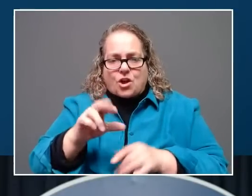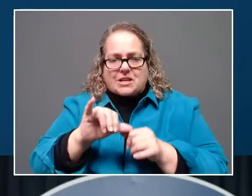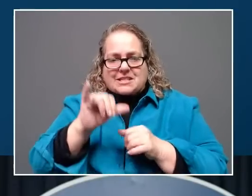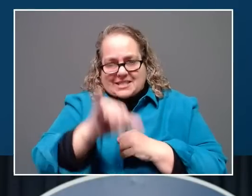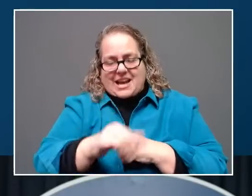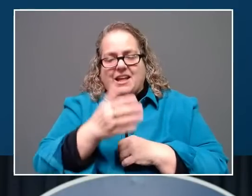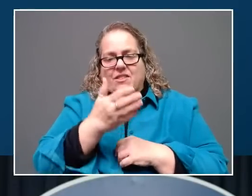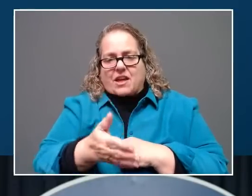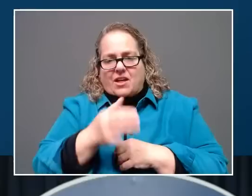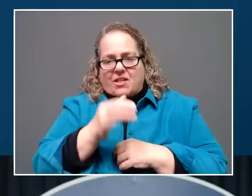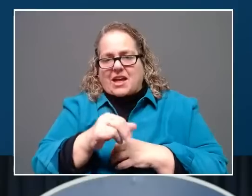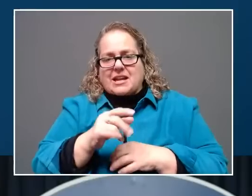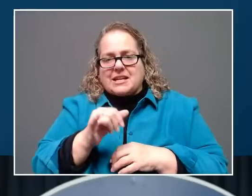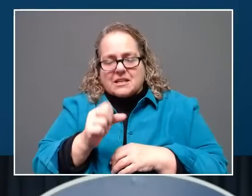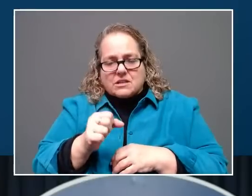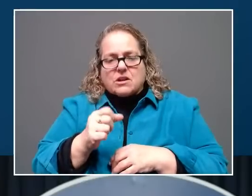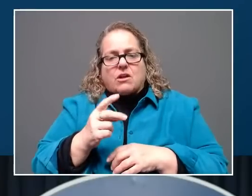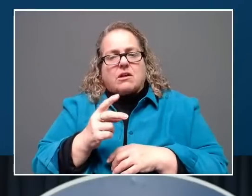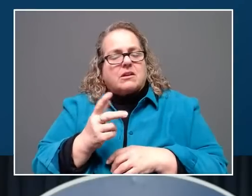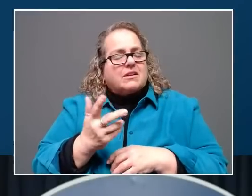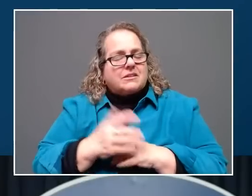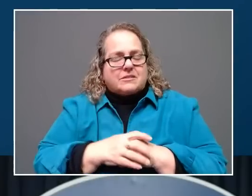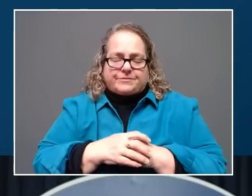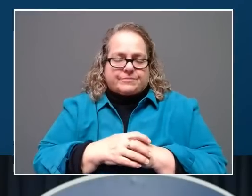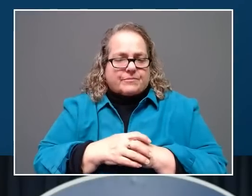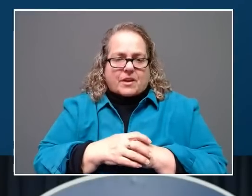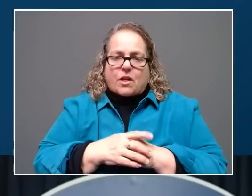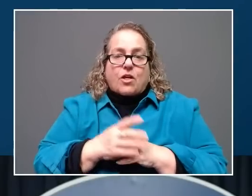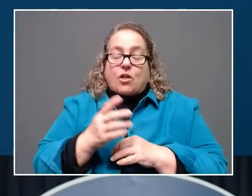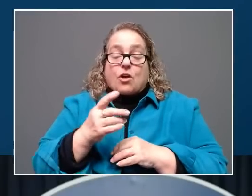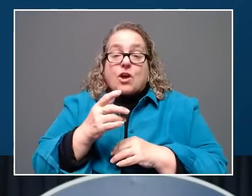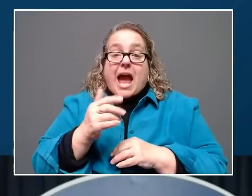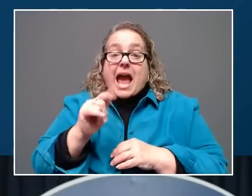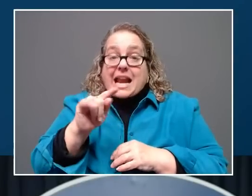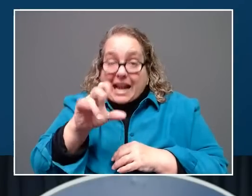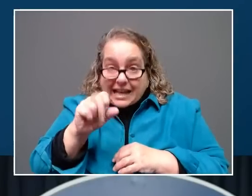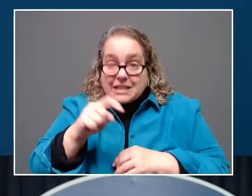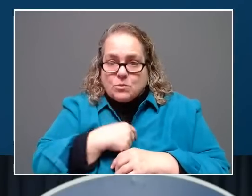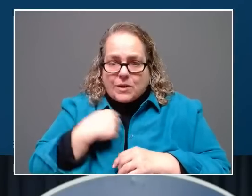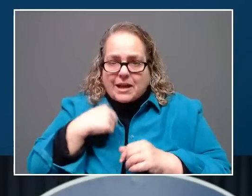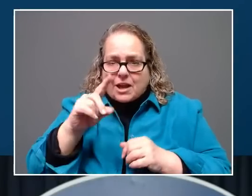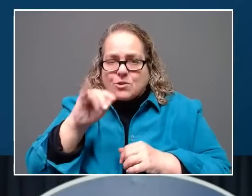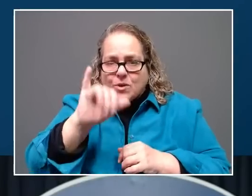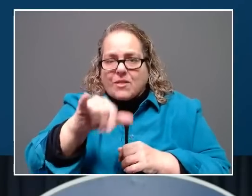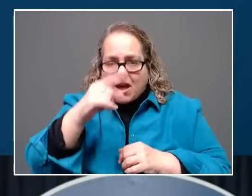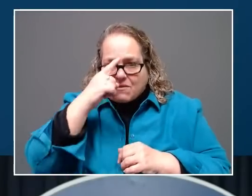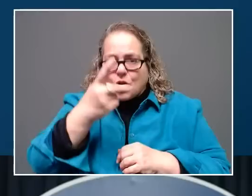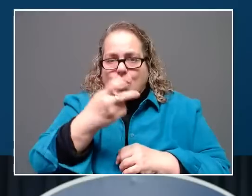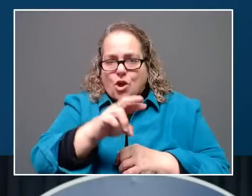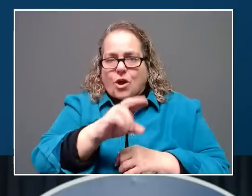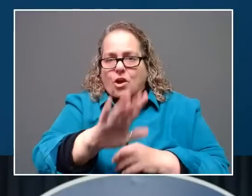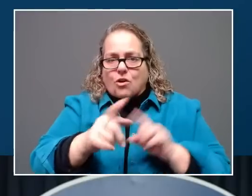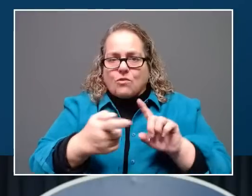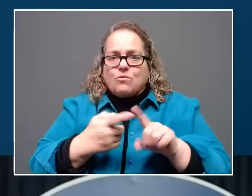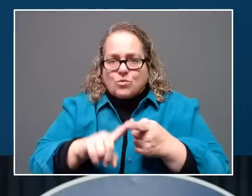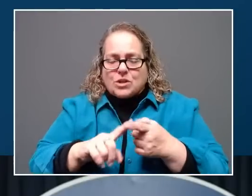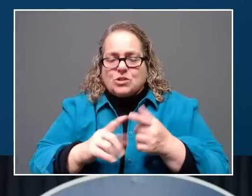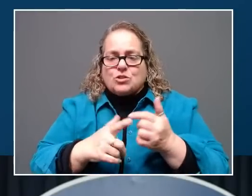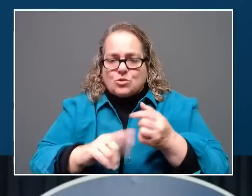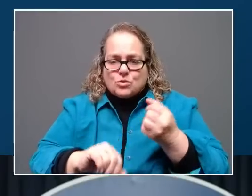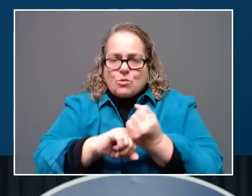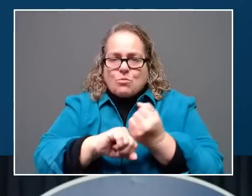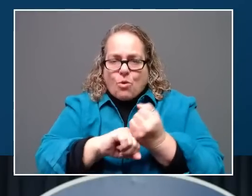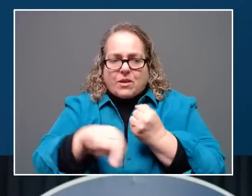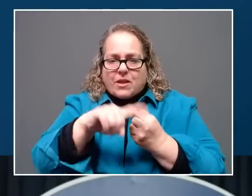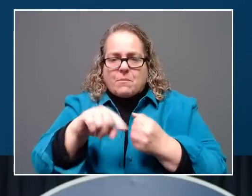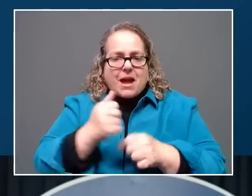is the very least that we could do for her and her friends and everything that they have been through.